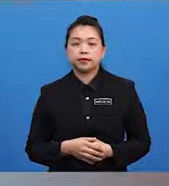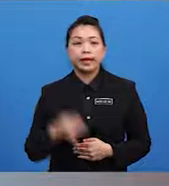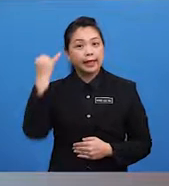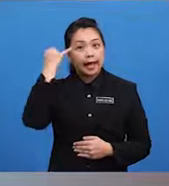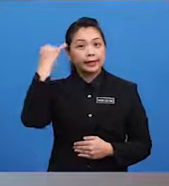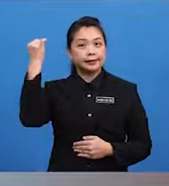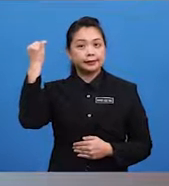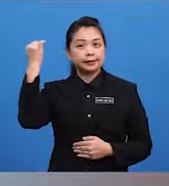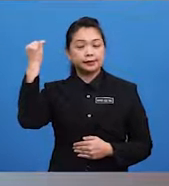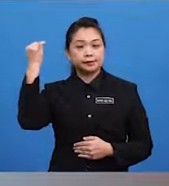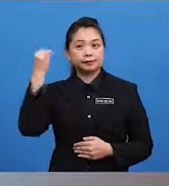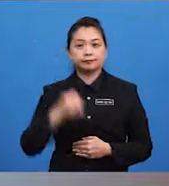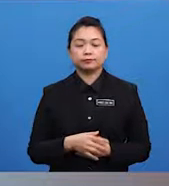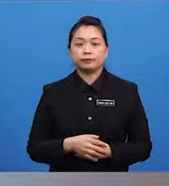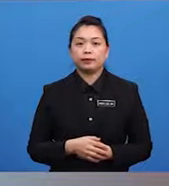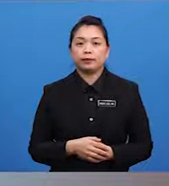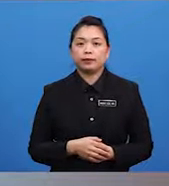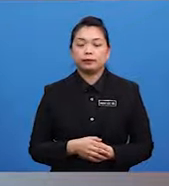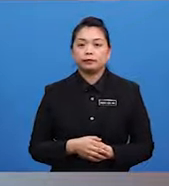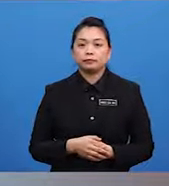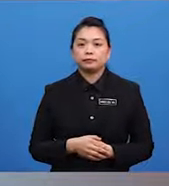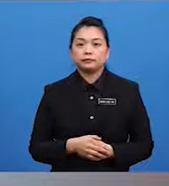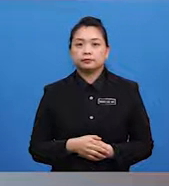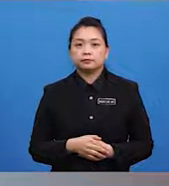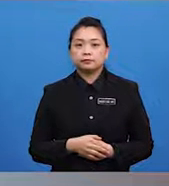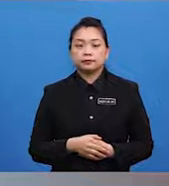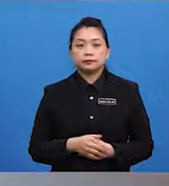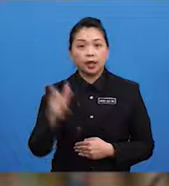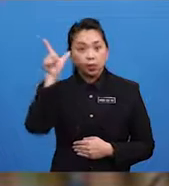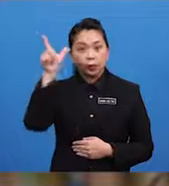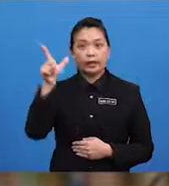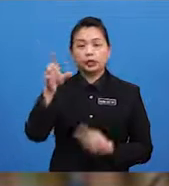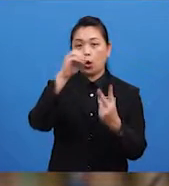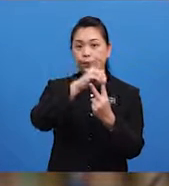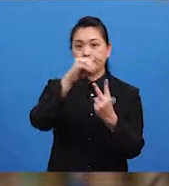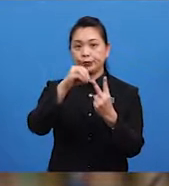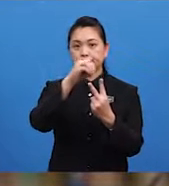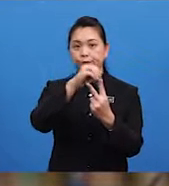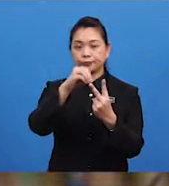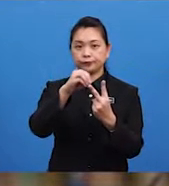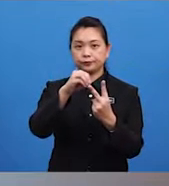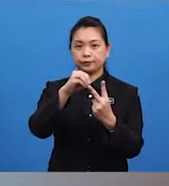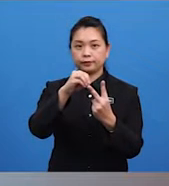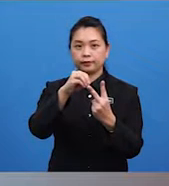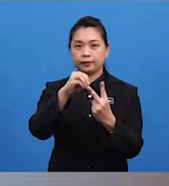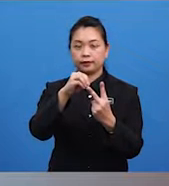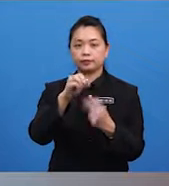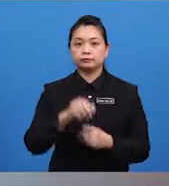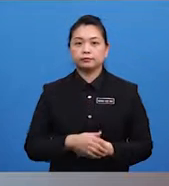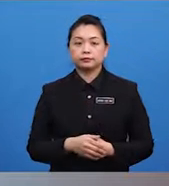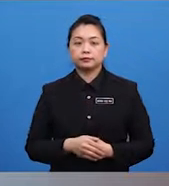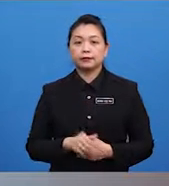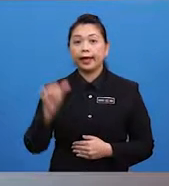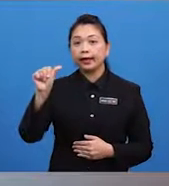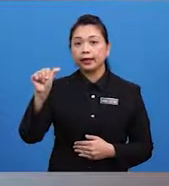idea. Let's look at the options given. Option A. Durians